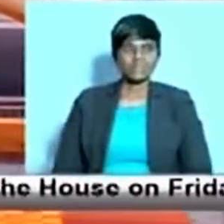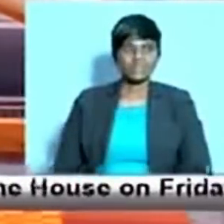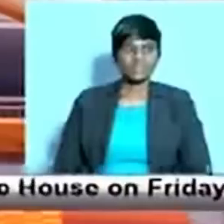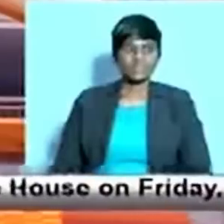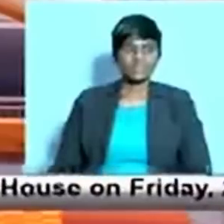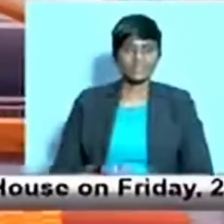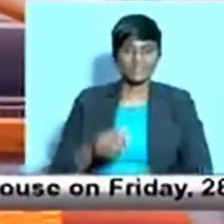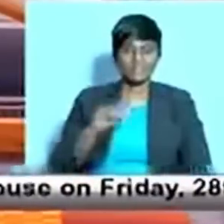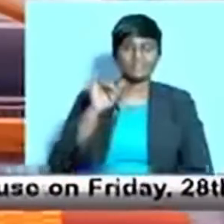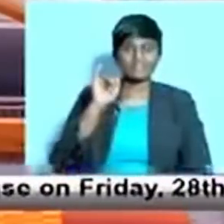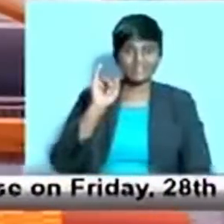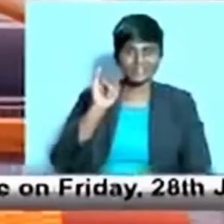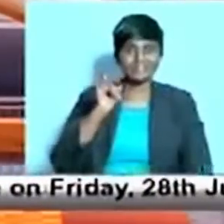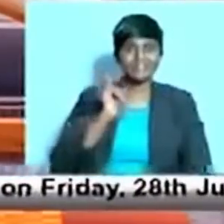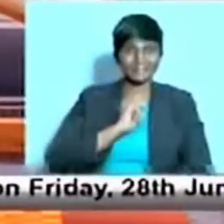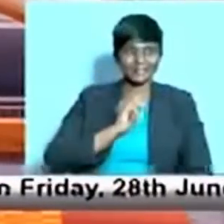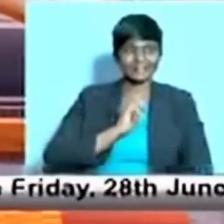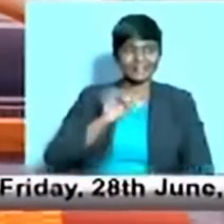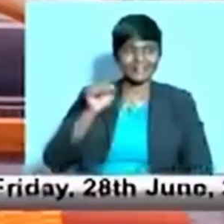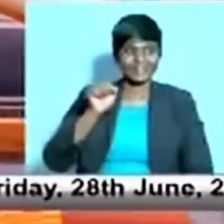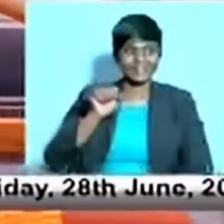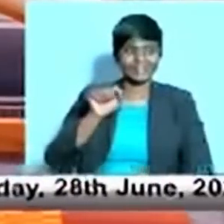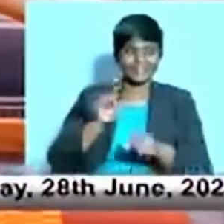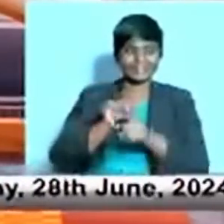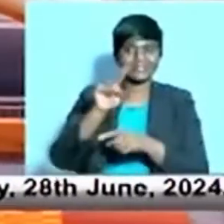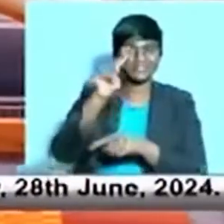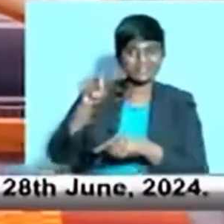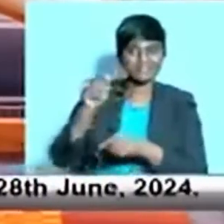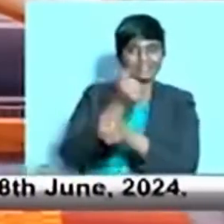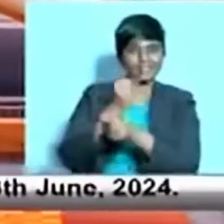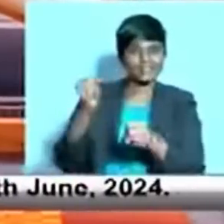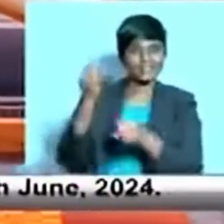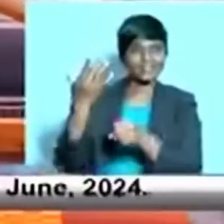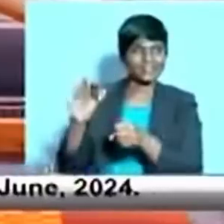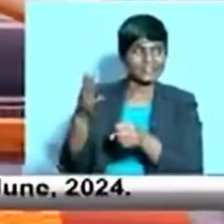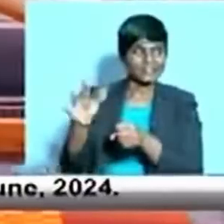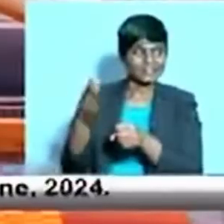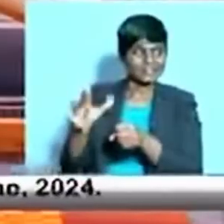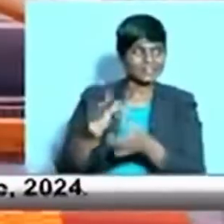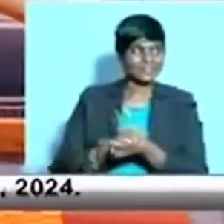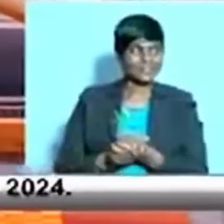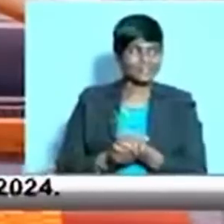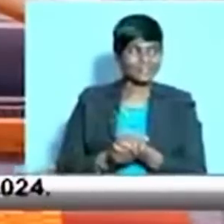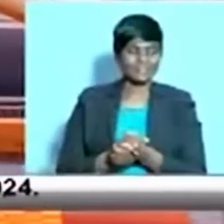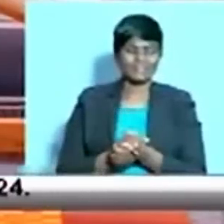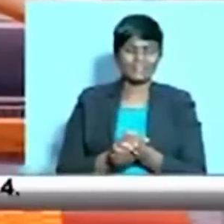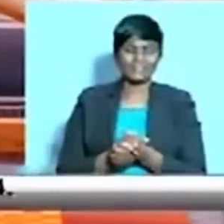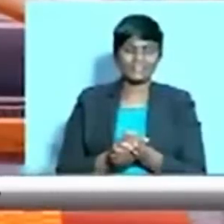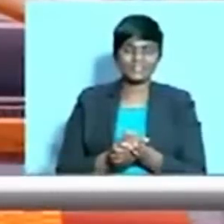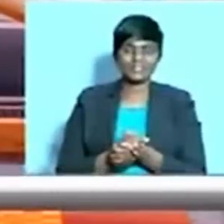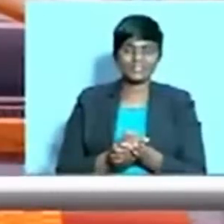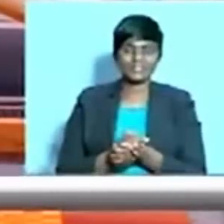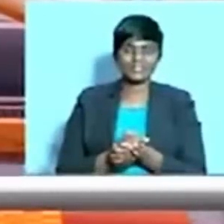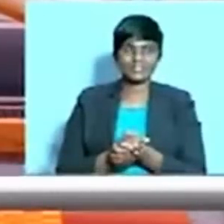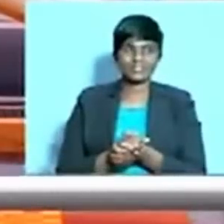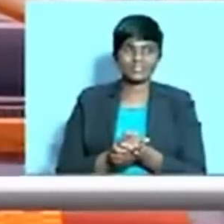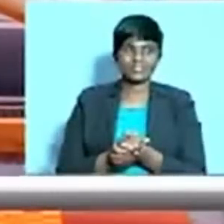I think the ayes have it. The question is resolved in the affirmative.